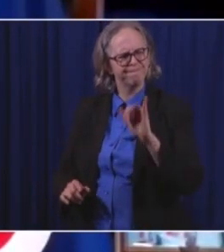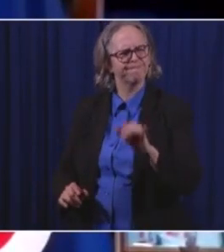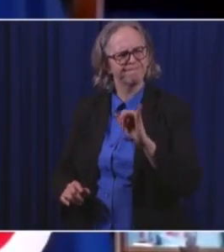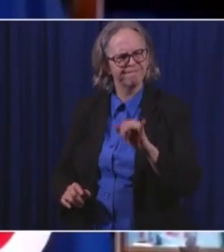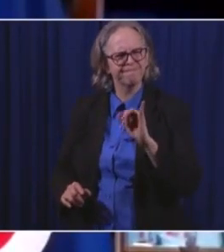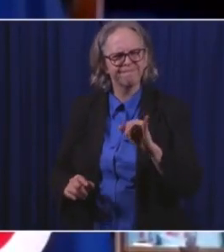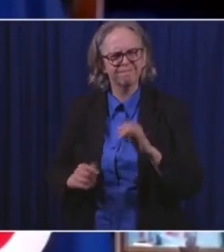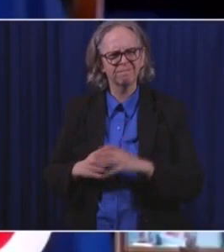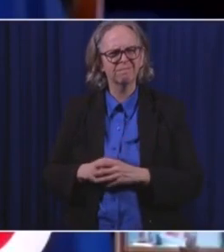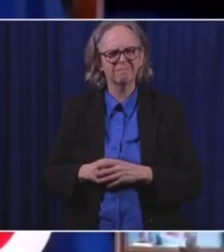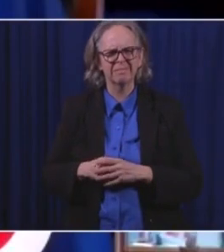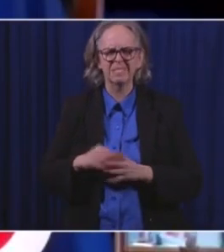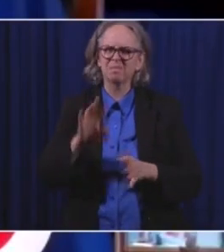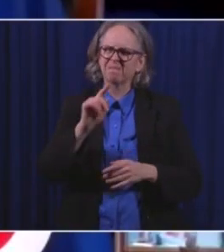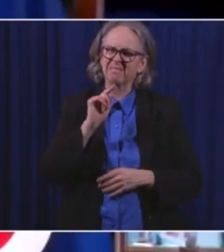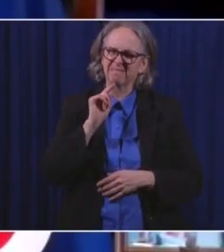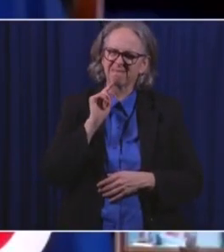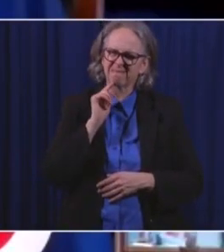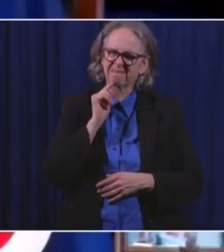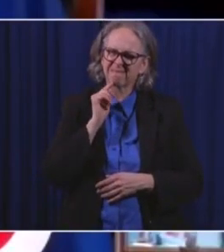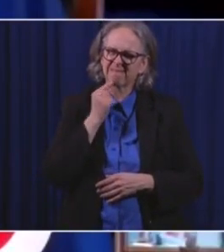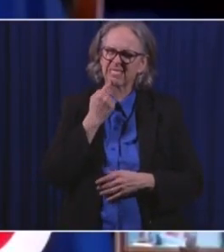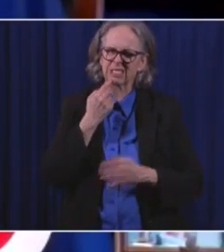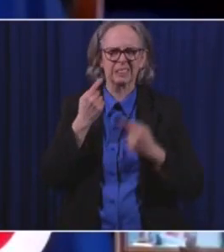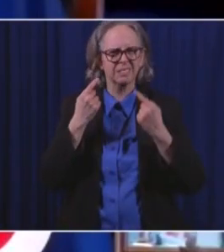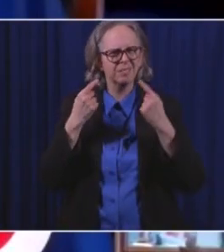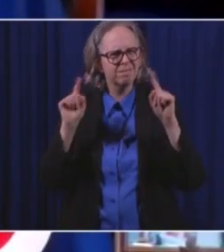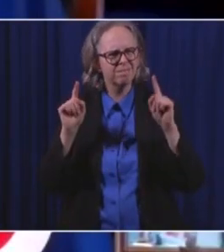don't really show up